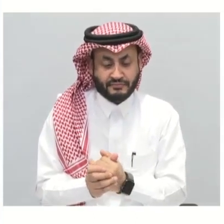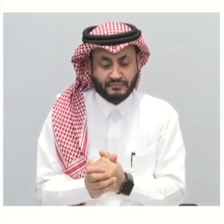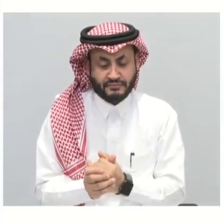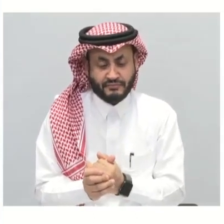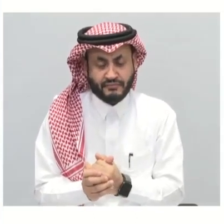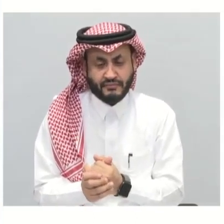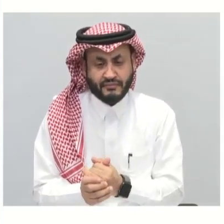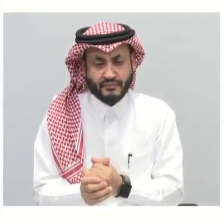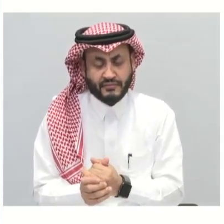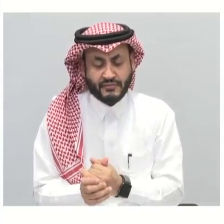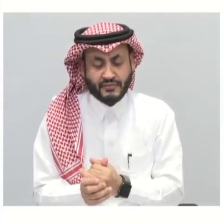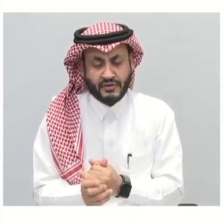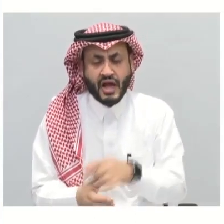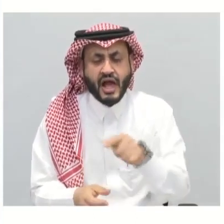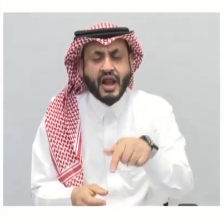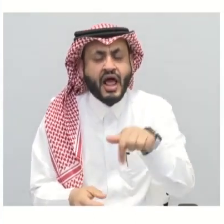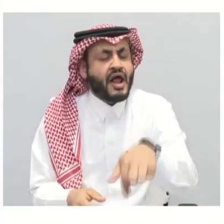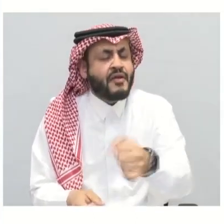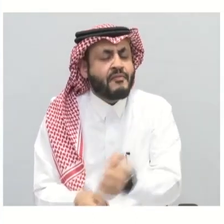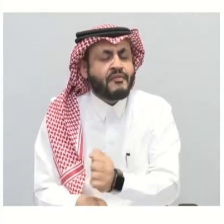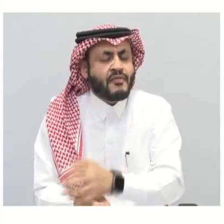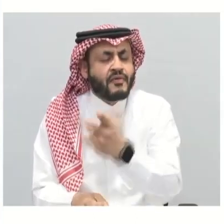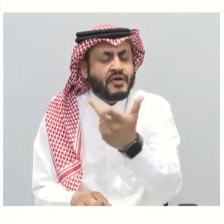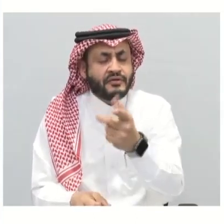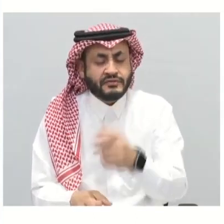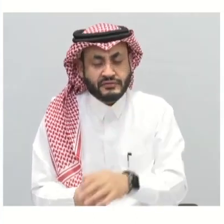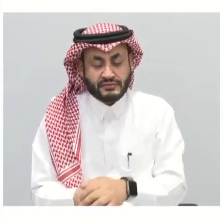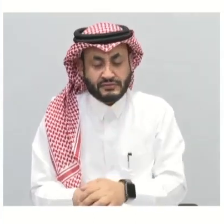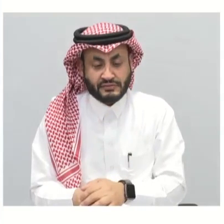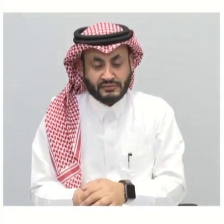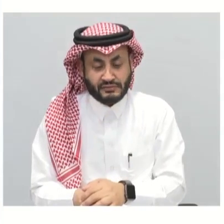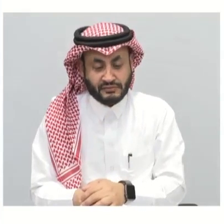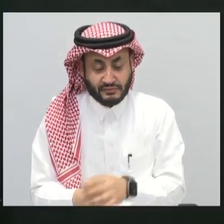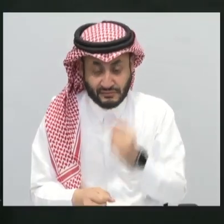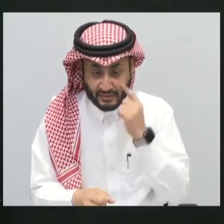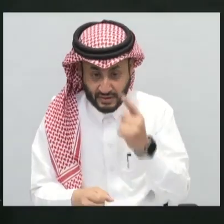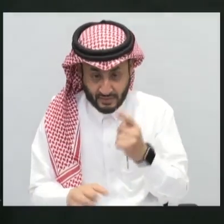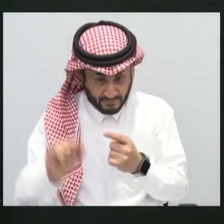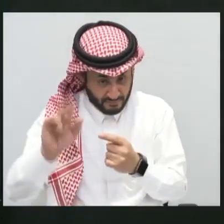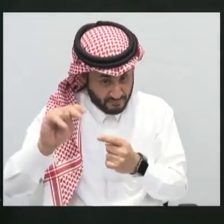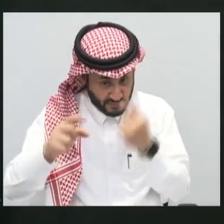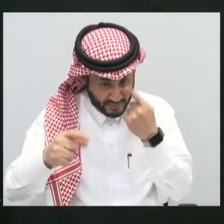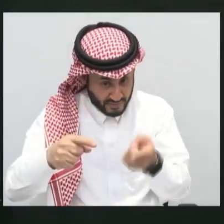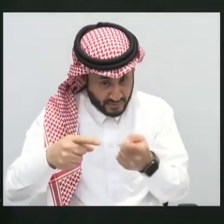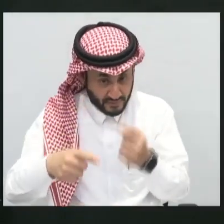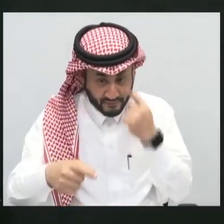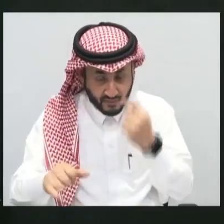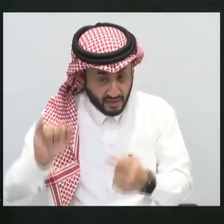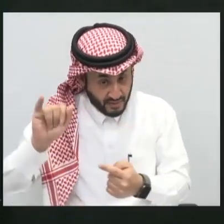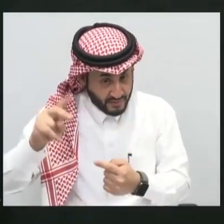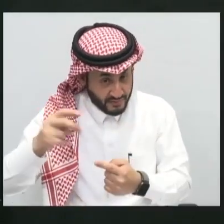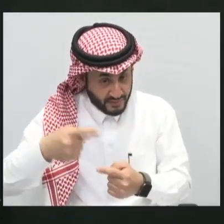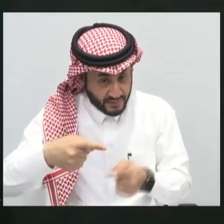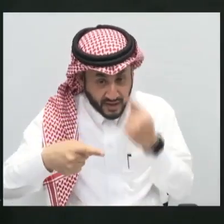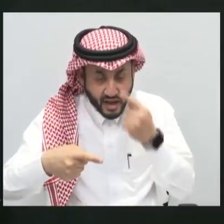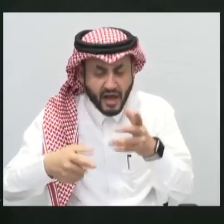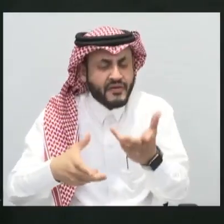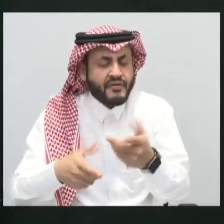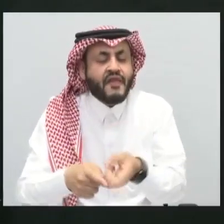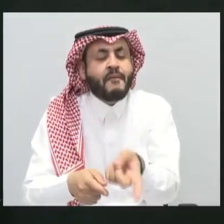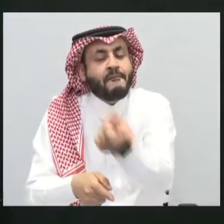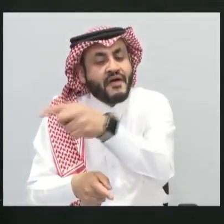you doing? And let's try to differentiate between when can we use the ing form or the present progressive when